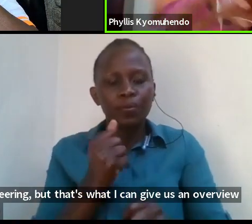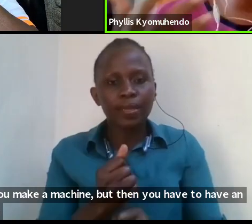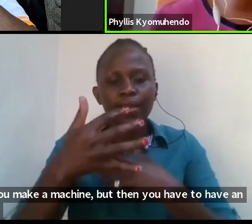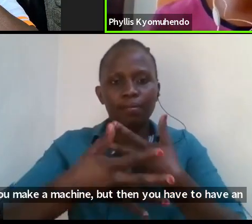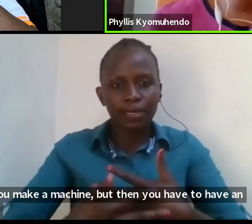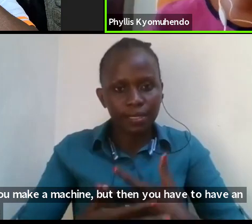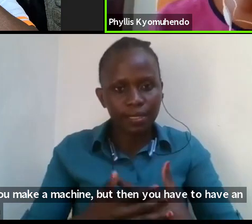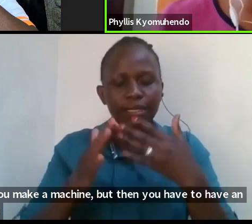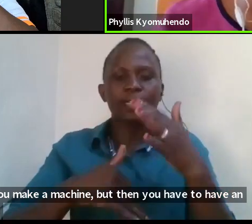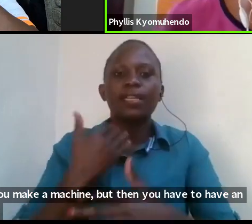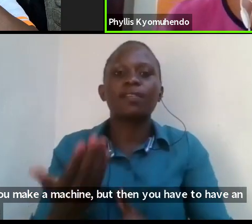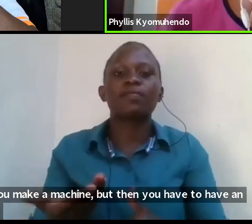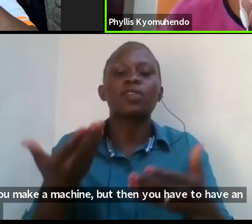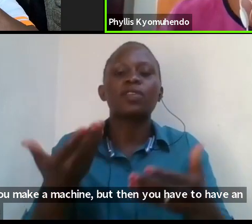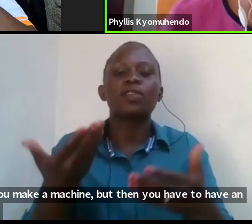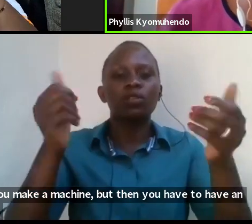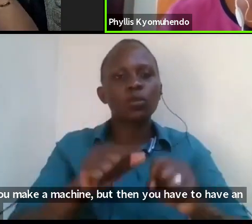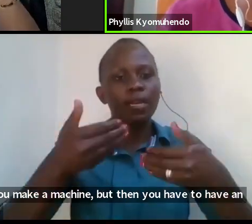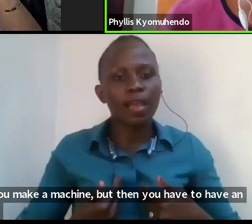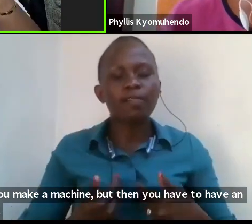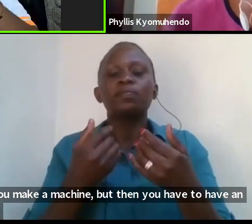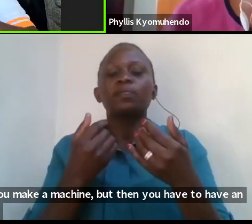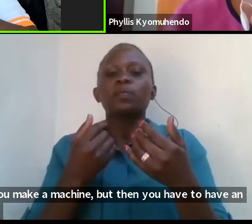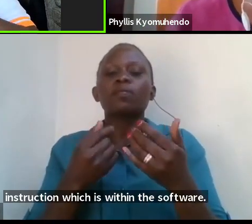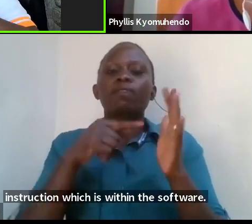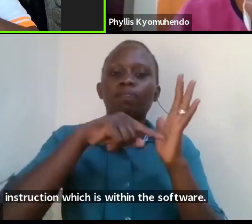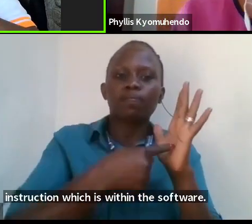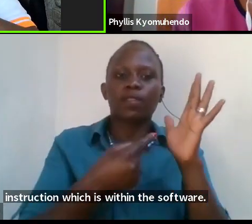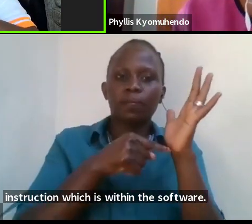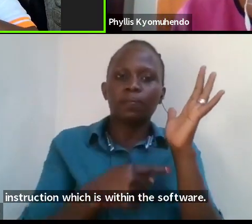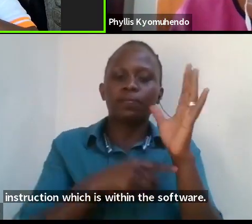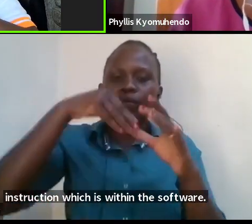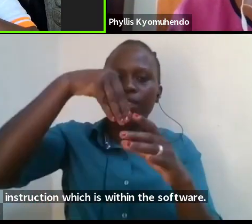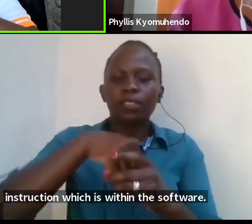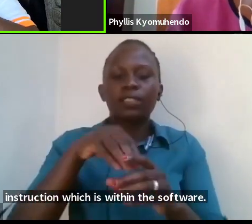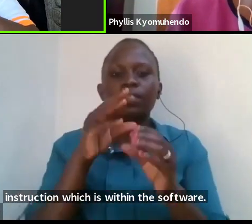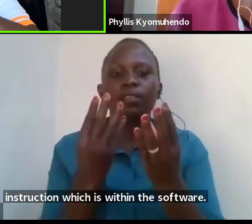is within the software. One of the things that